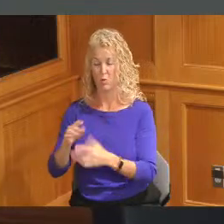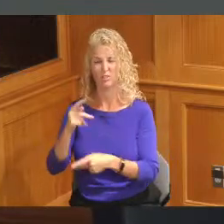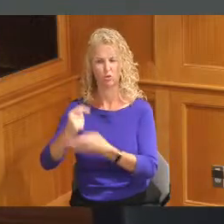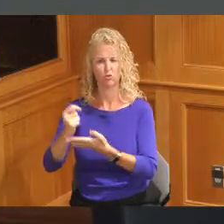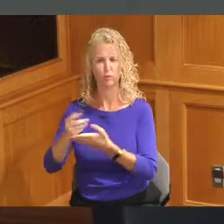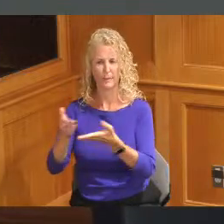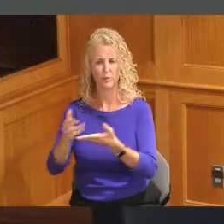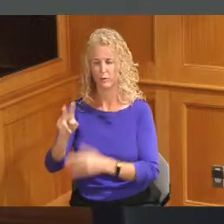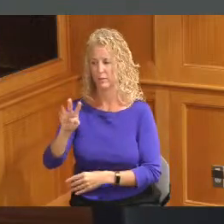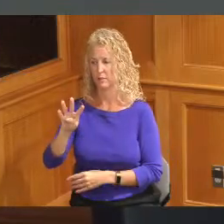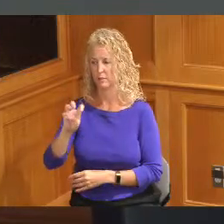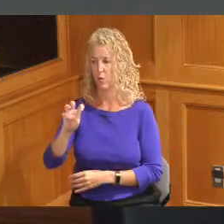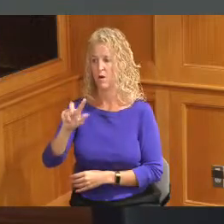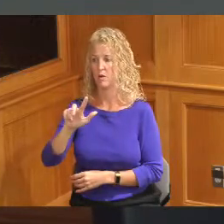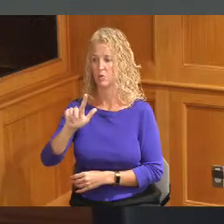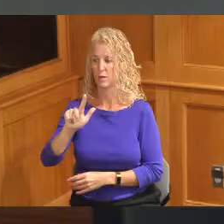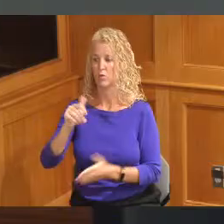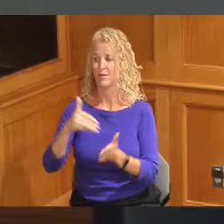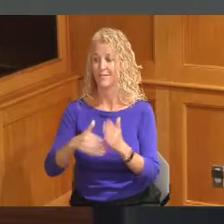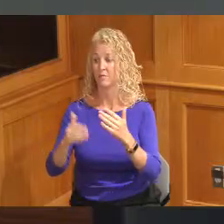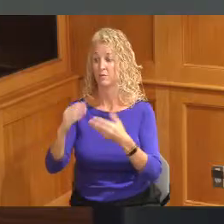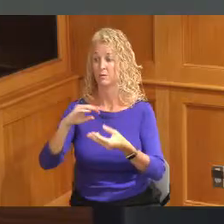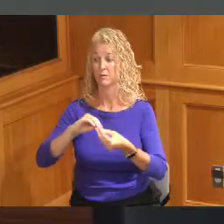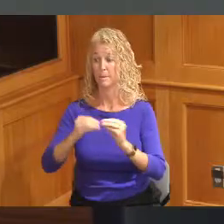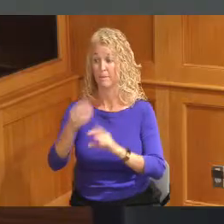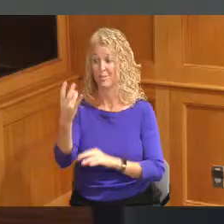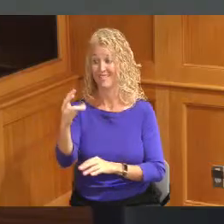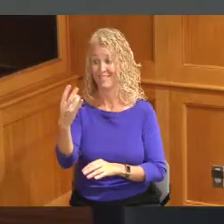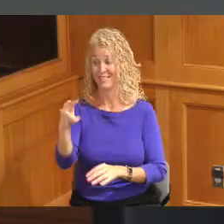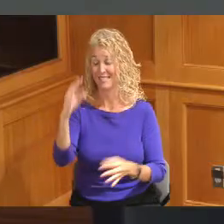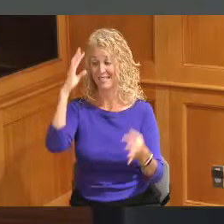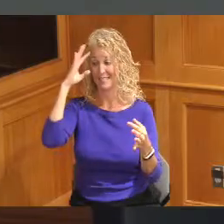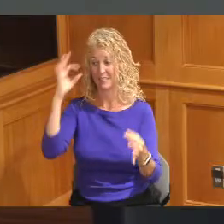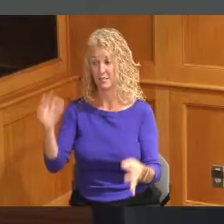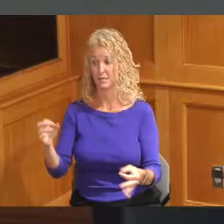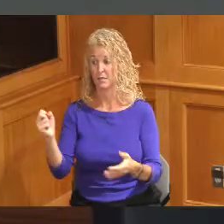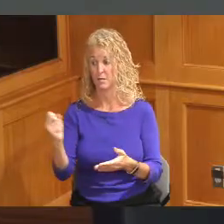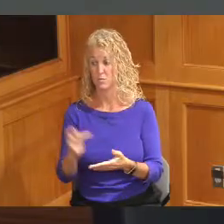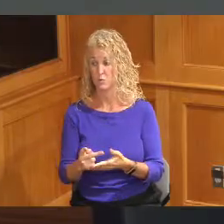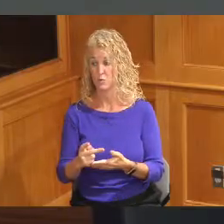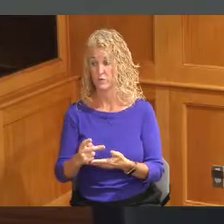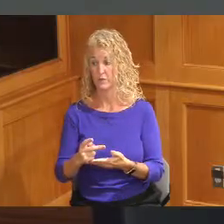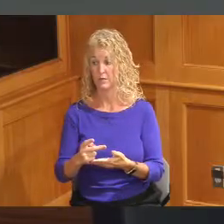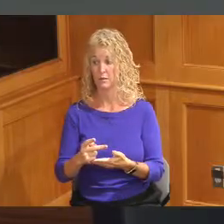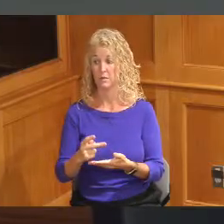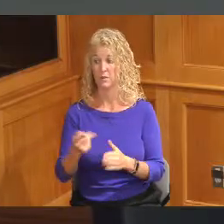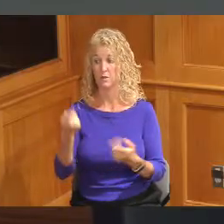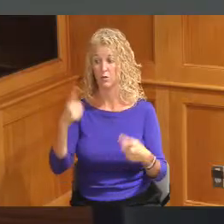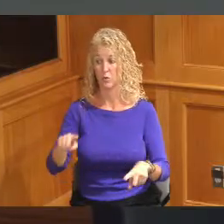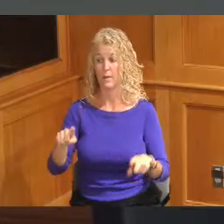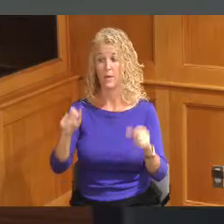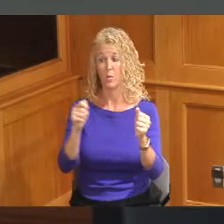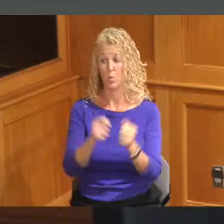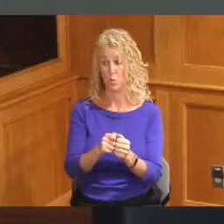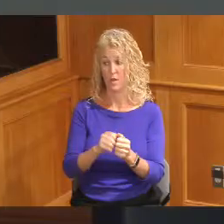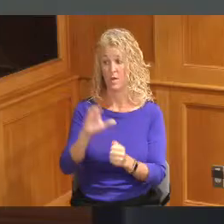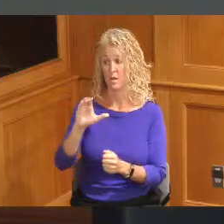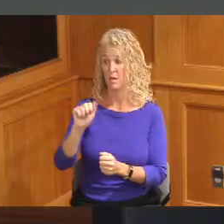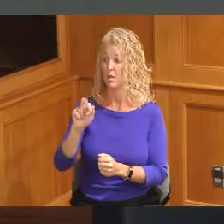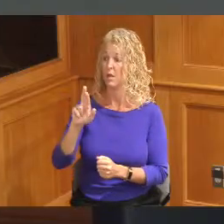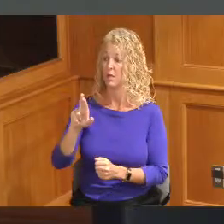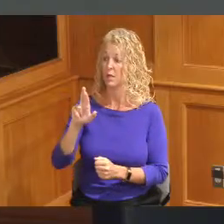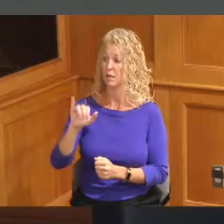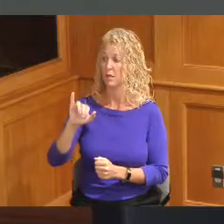$423,000. Item 17 is a resolution authorizing an agreement on behalf of JFS and Carrington